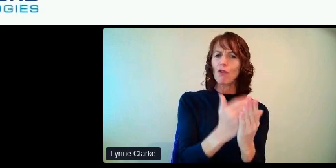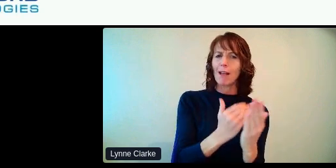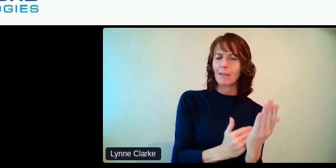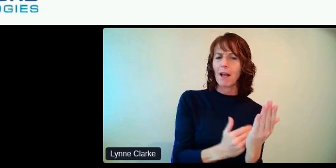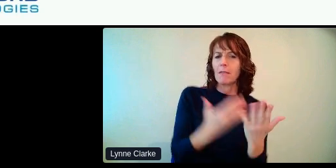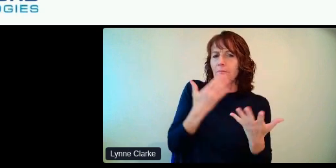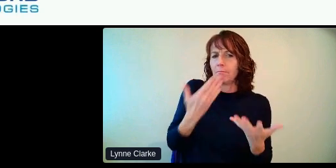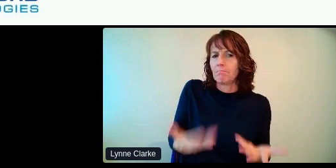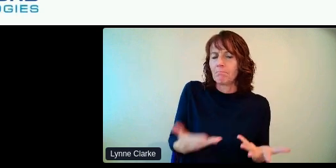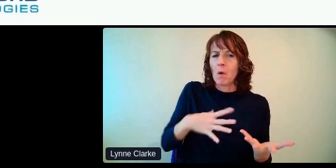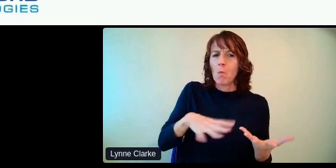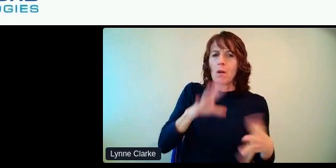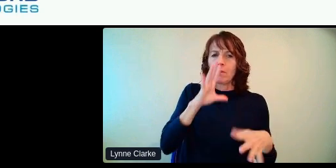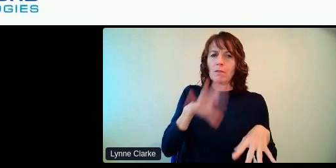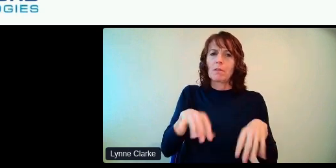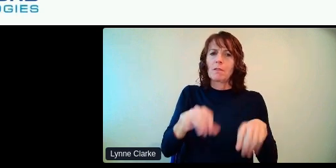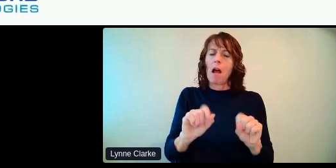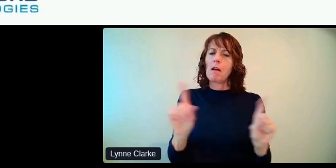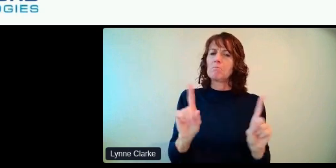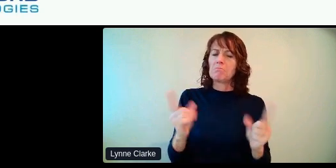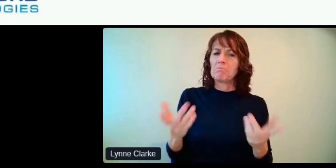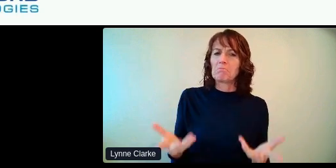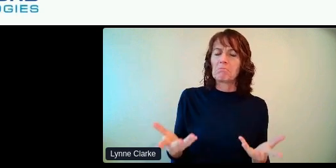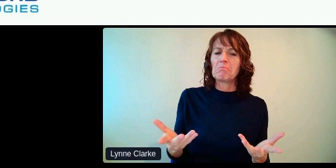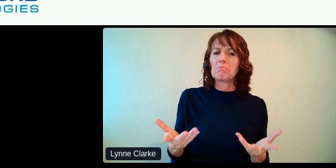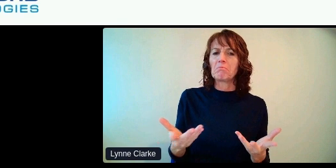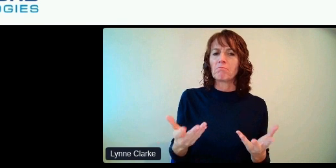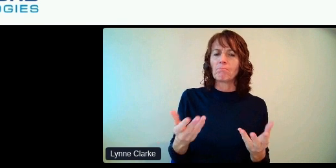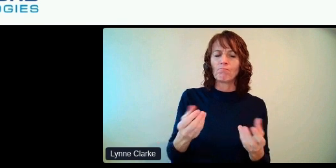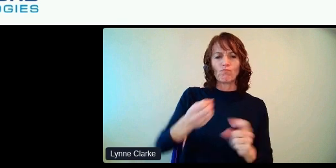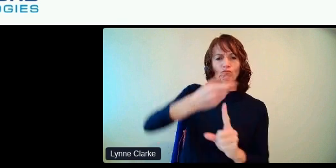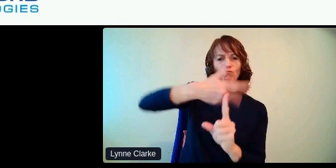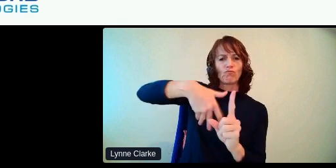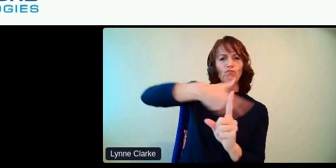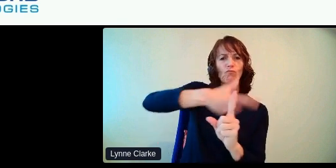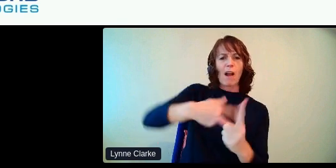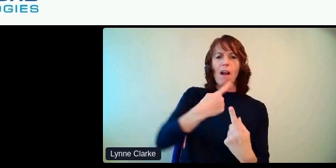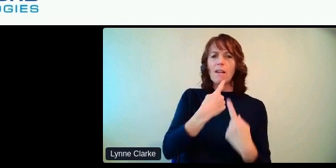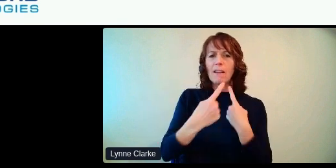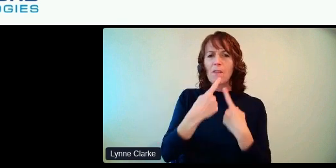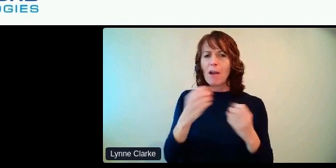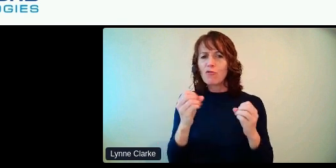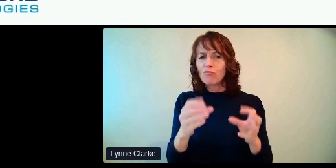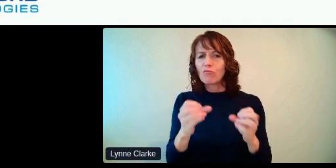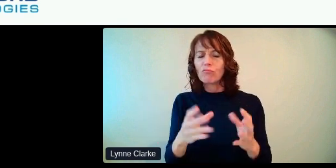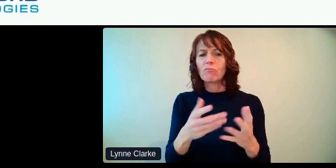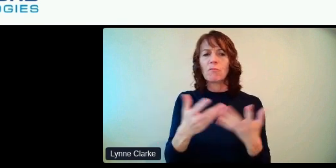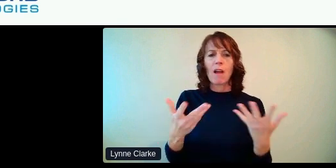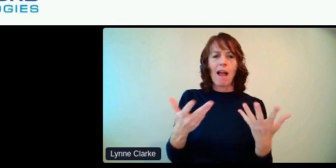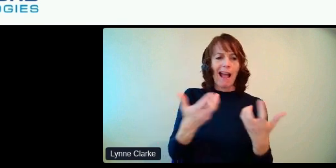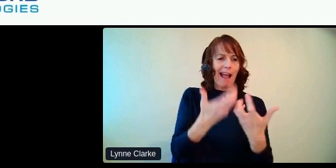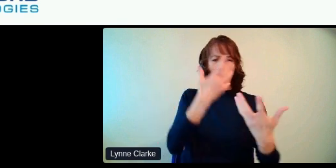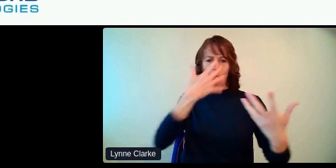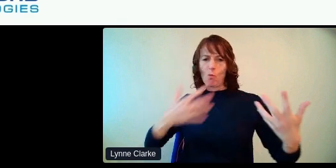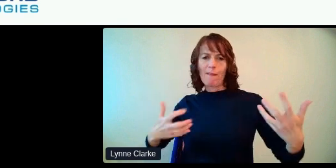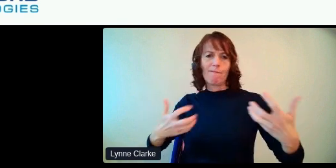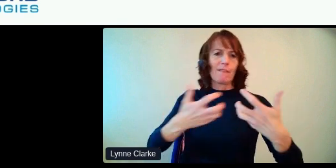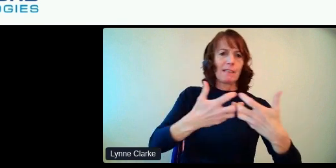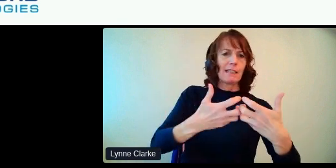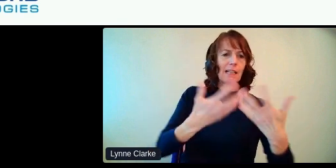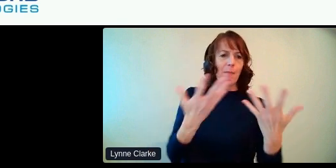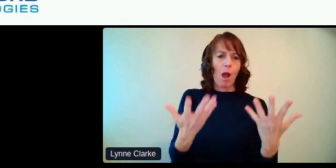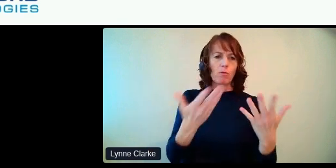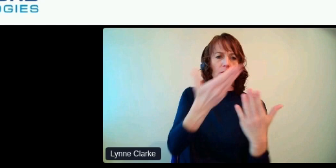to start with a little bit of background on us and where we sit in terms of documents and